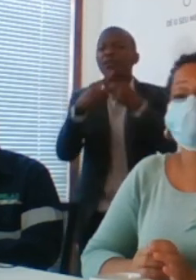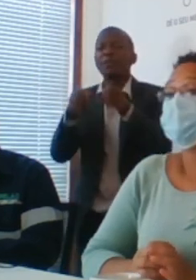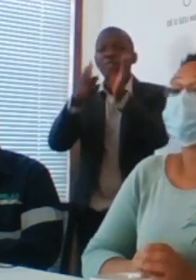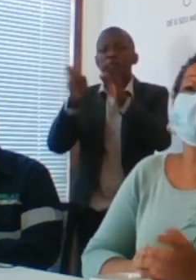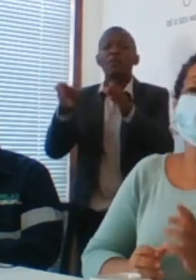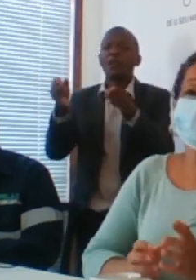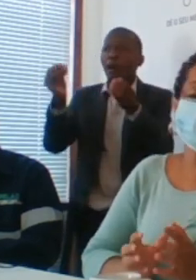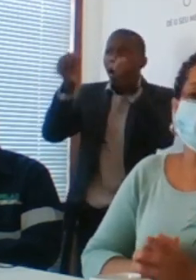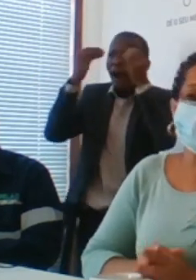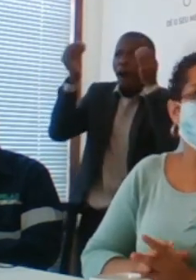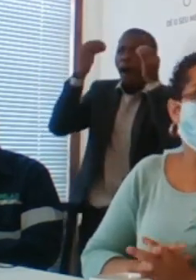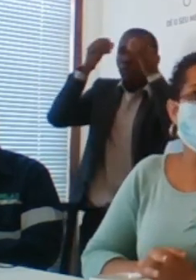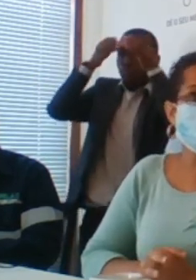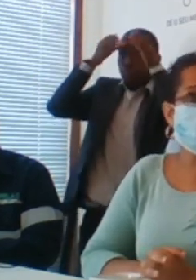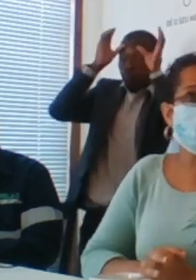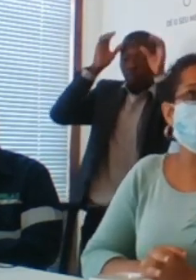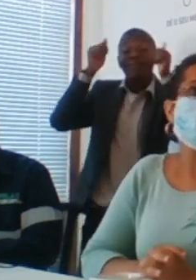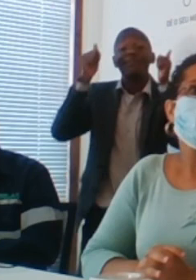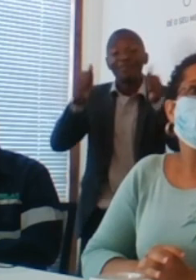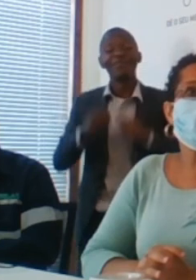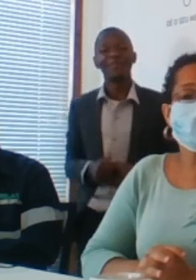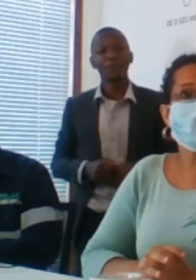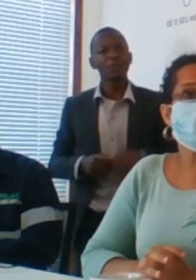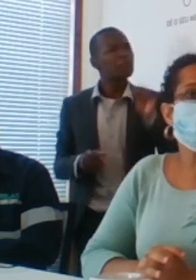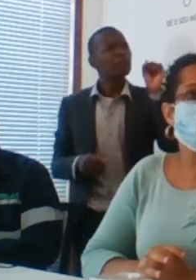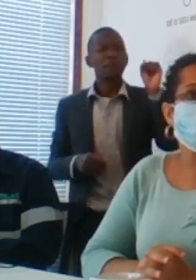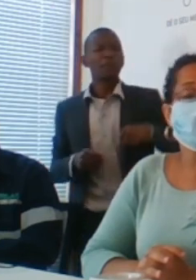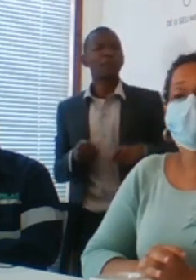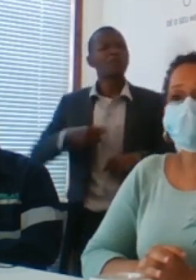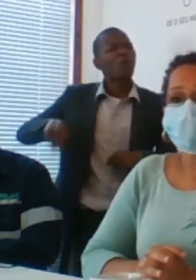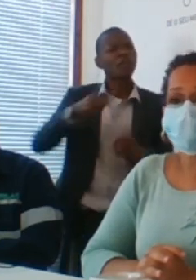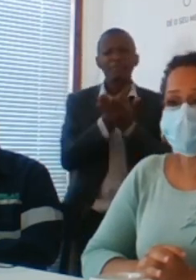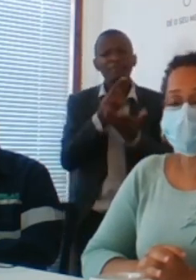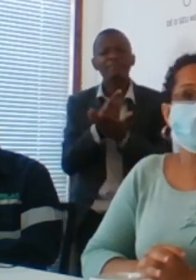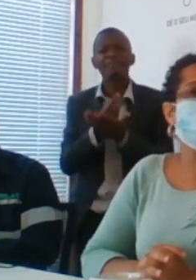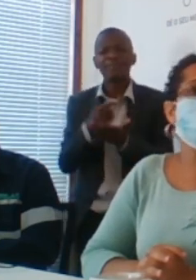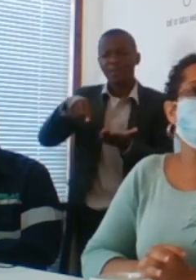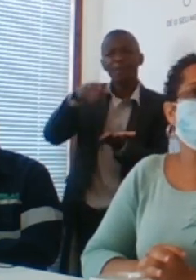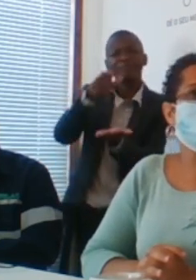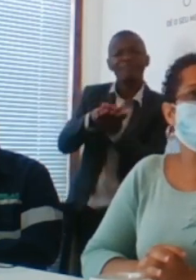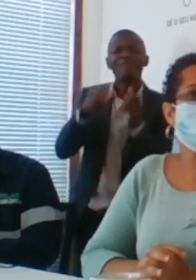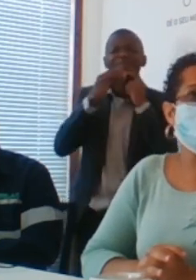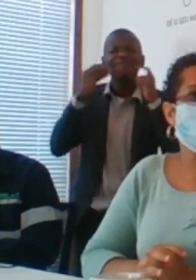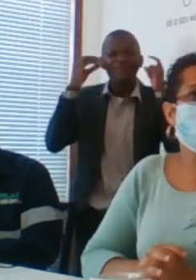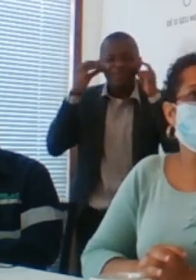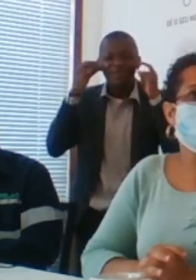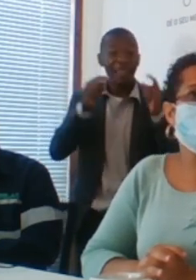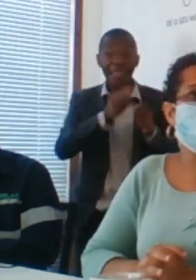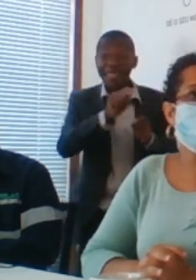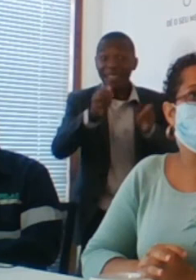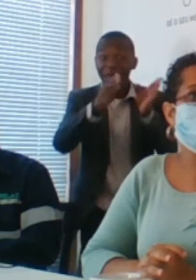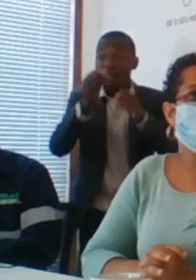it is. We need to improve our country. Mozambique needs to be a better place for people with special talents,